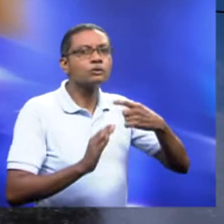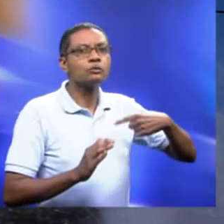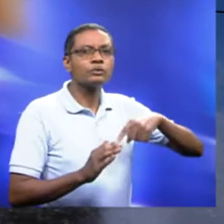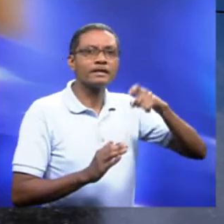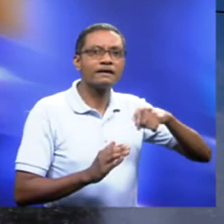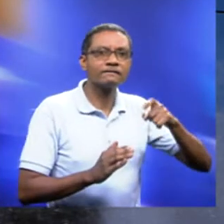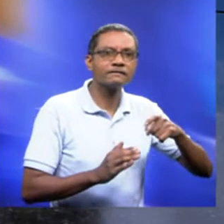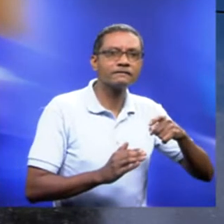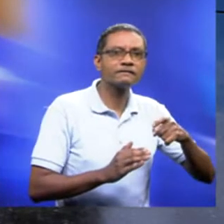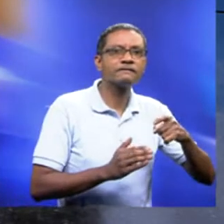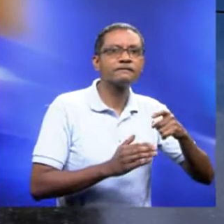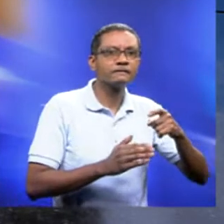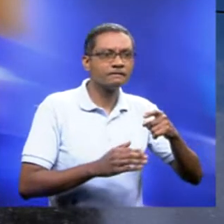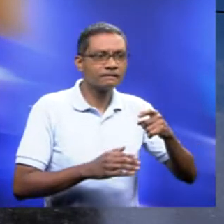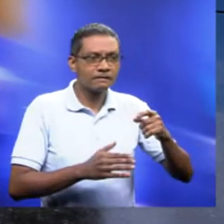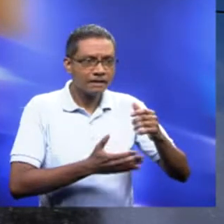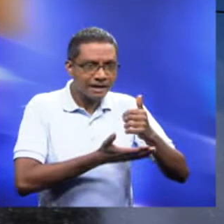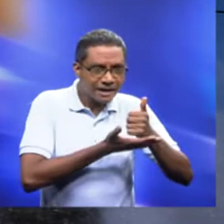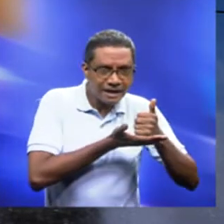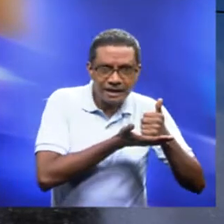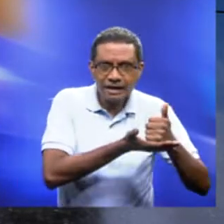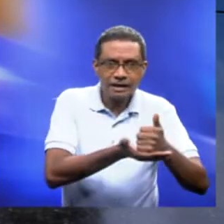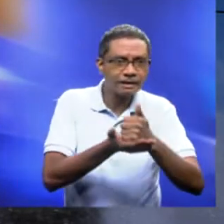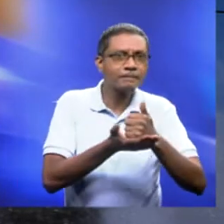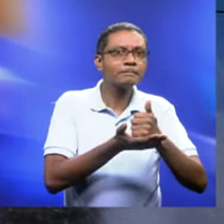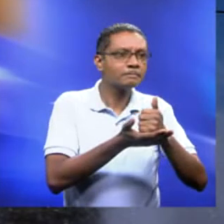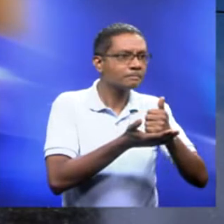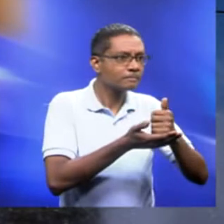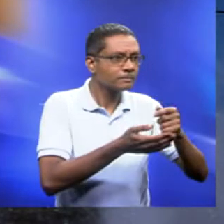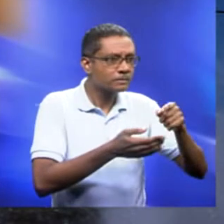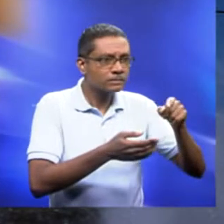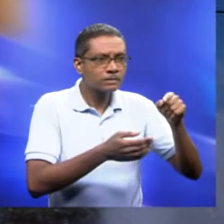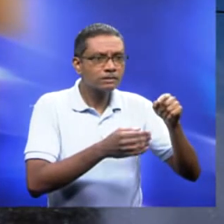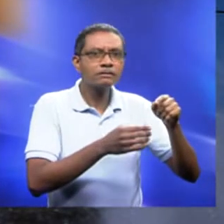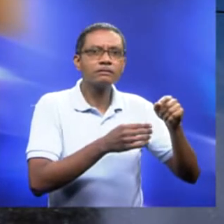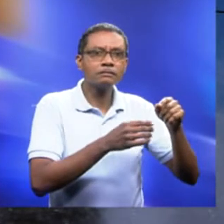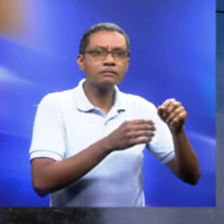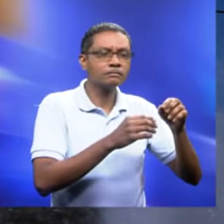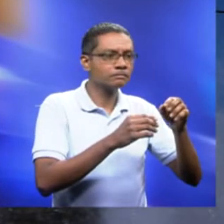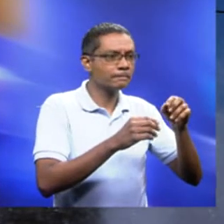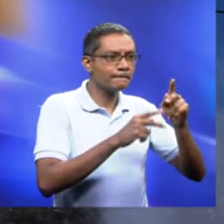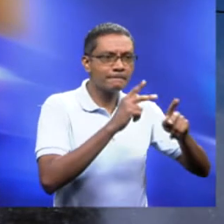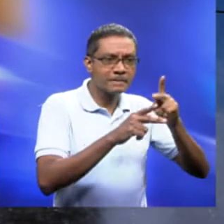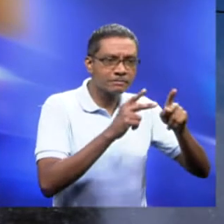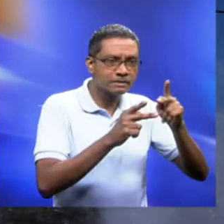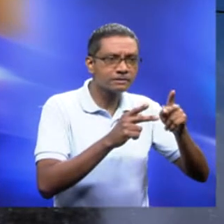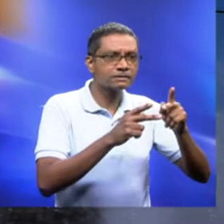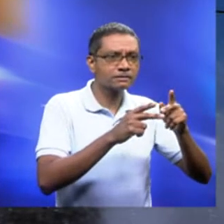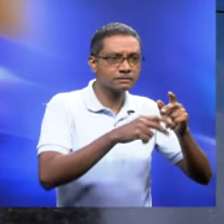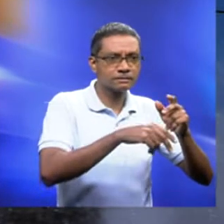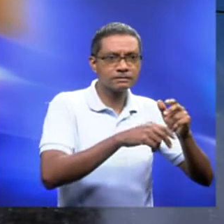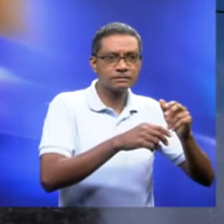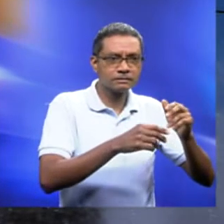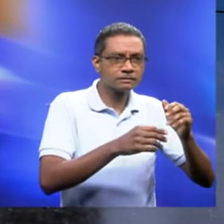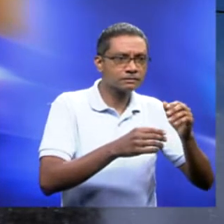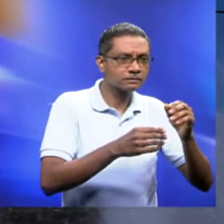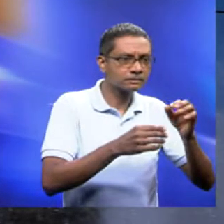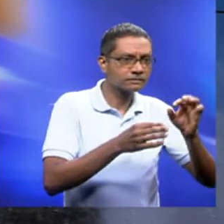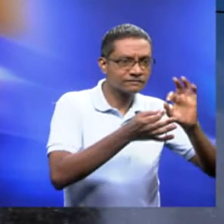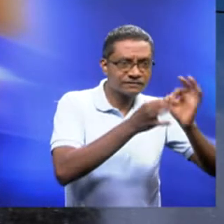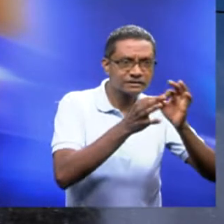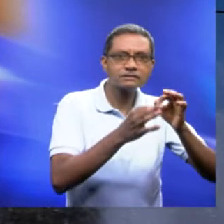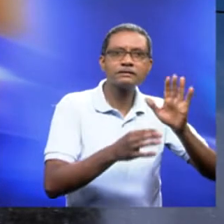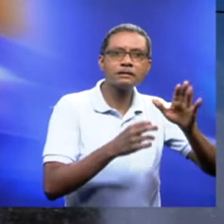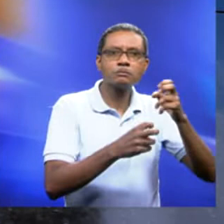help them recover their services and ensure that they could function. So that is a key role that we play in the first instance. We also actually